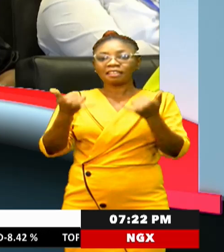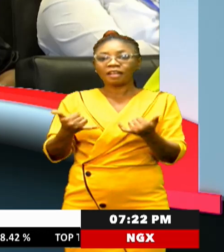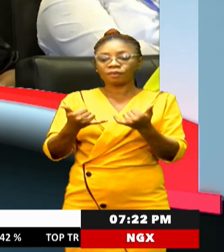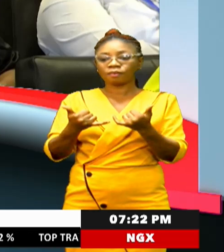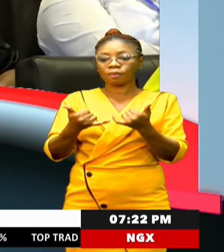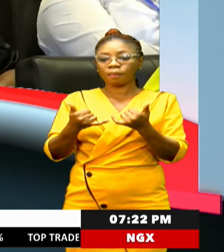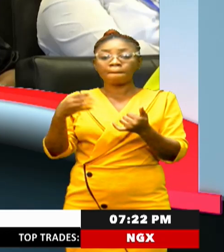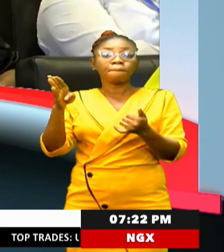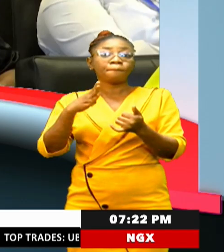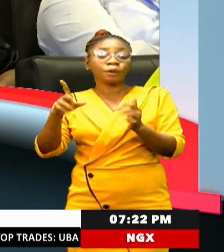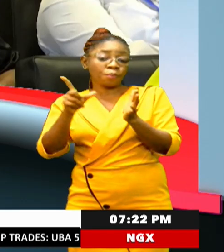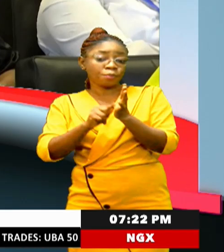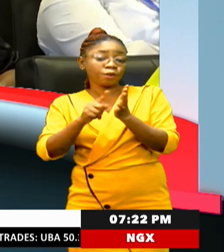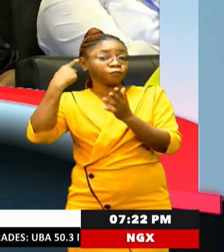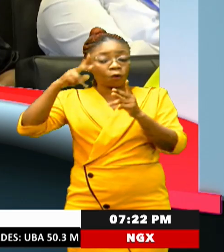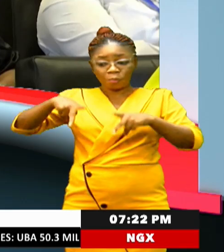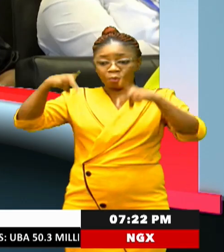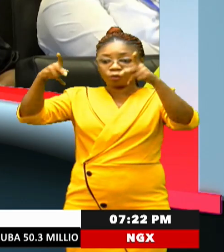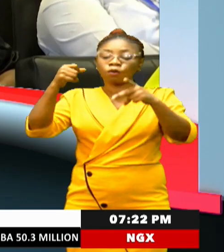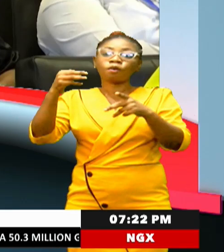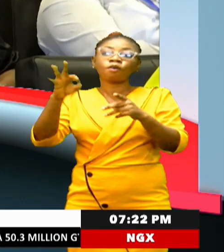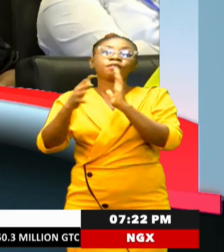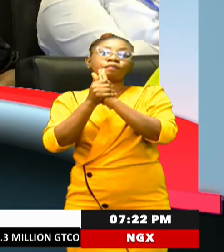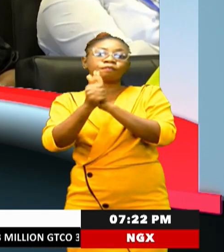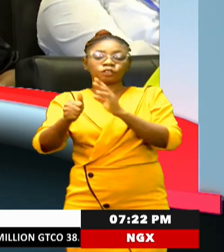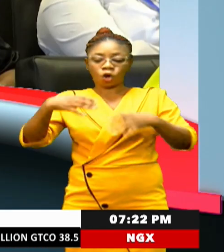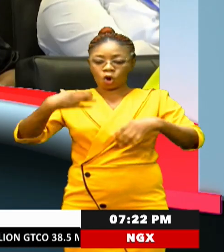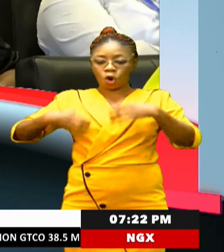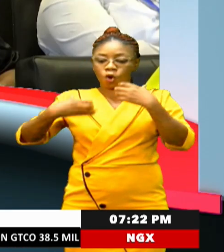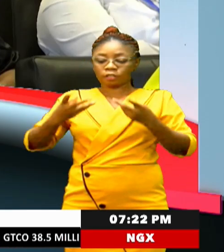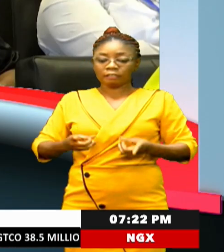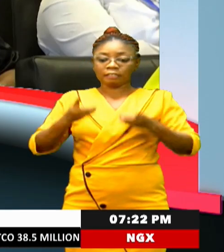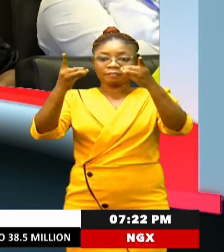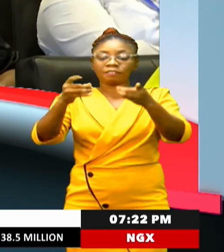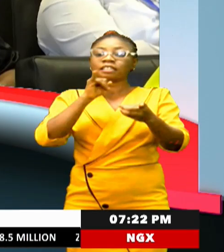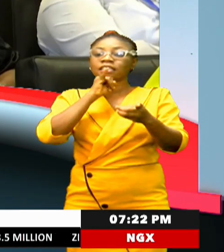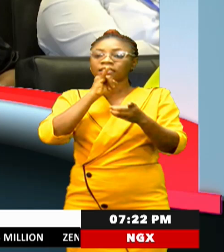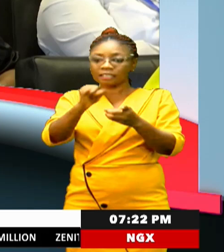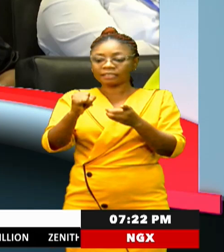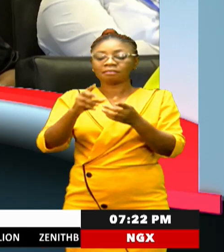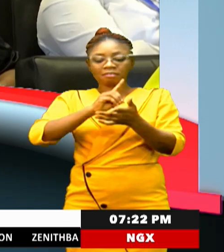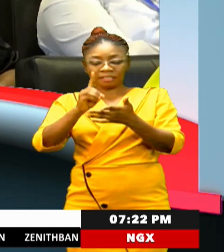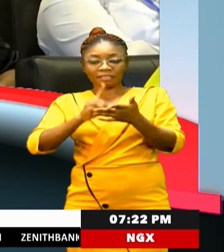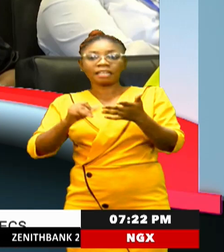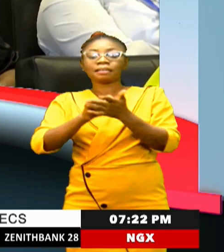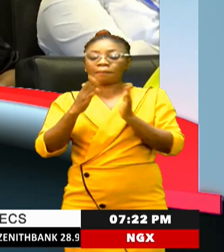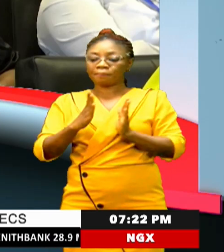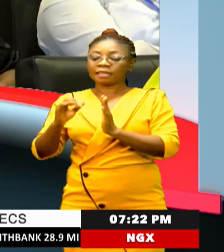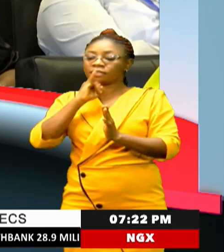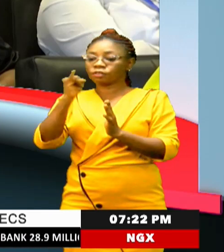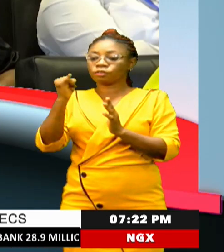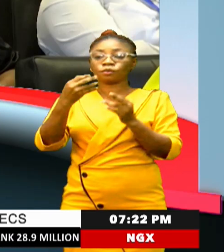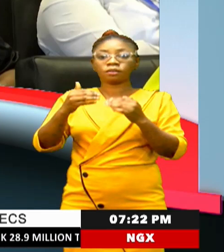Blueprint for the promotion of efficient court service delivery models is underway. The design plan is to raise the standard